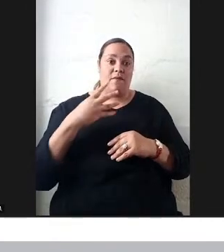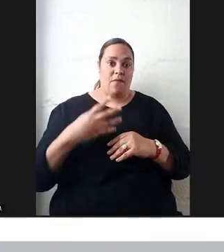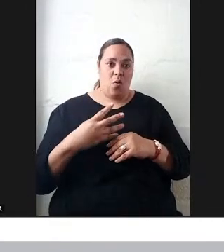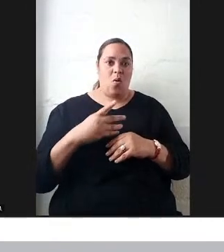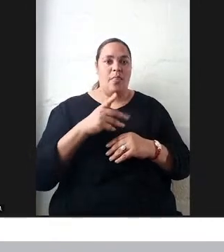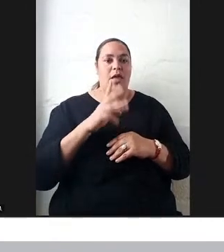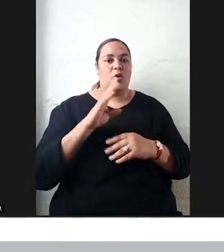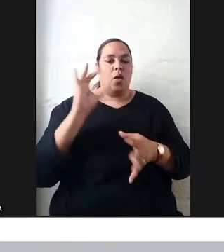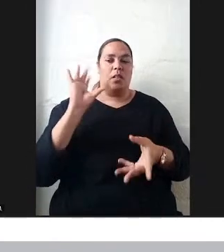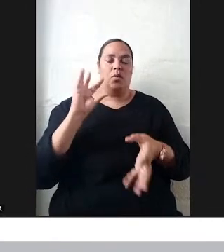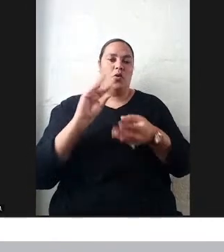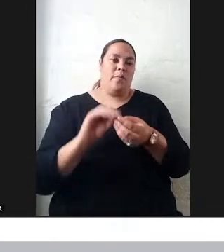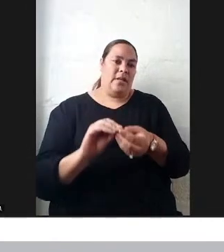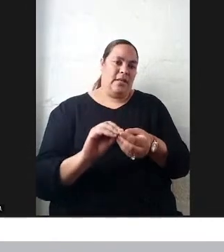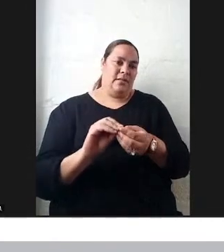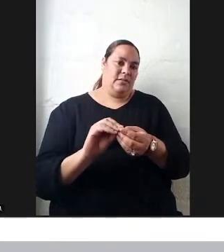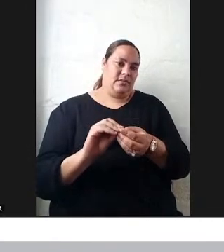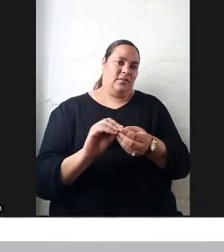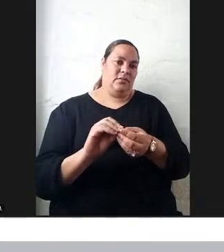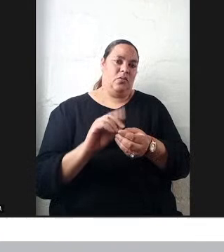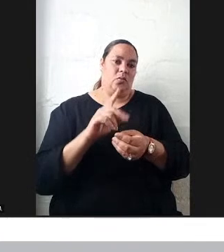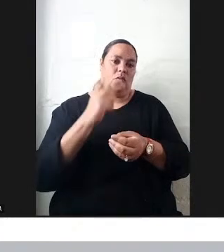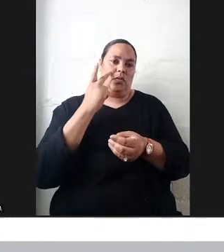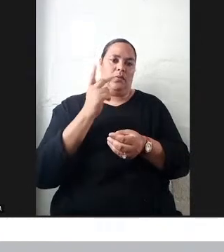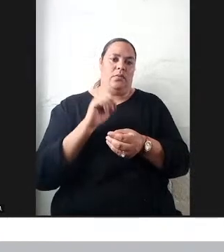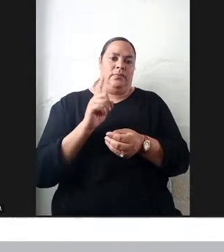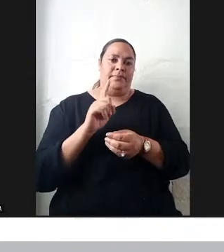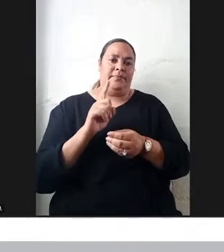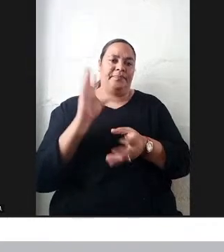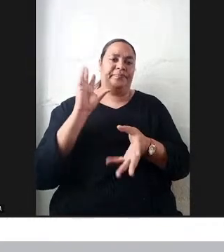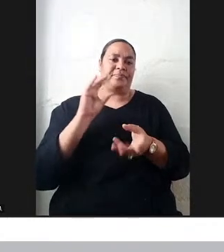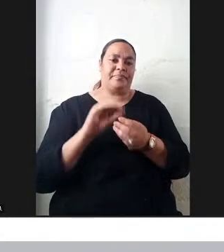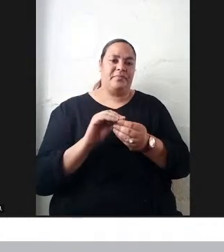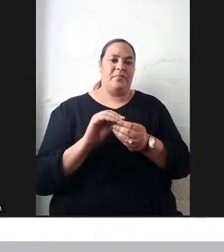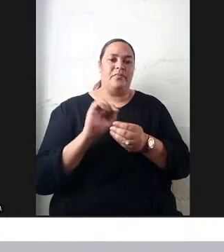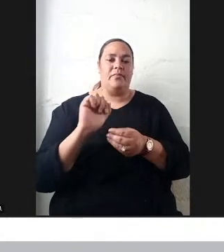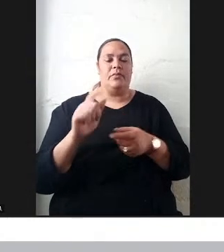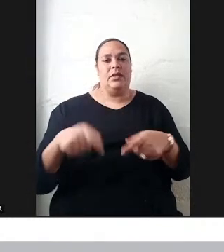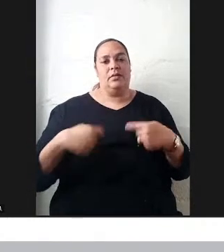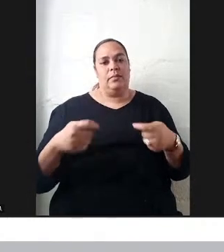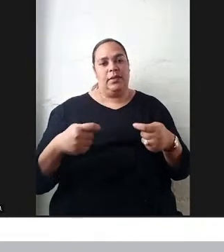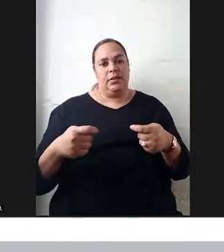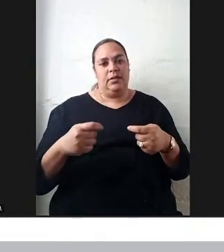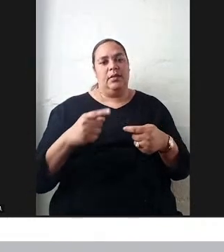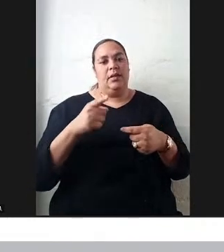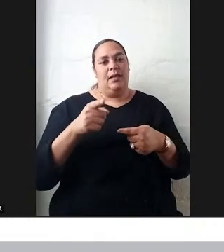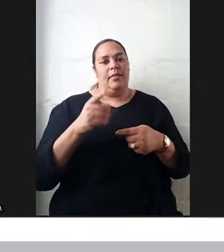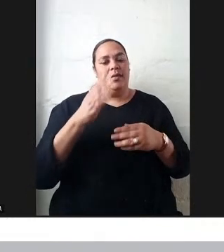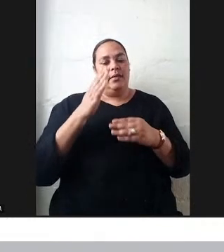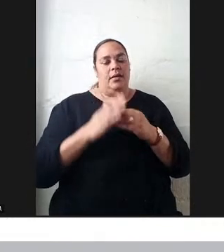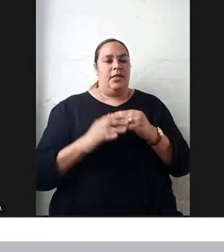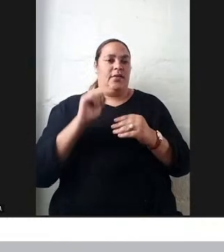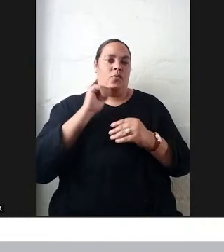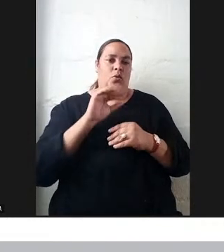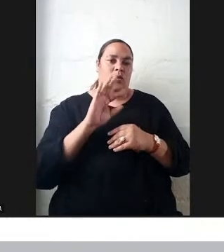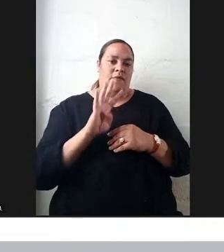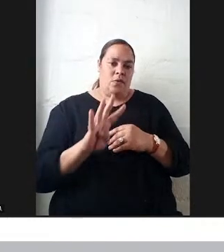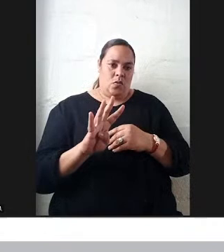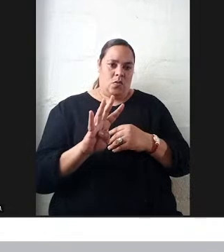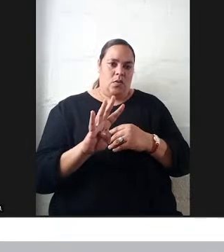cumulative amount. So you're looking at cumulative spending as at the end of quarter four. So the